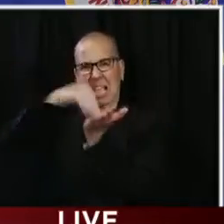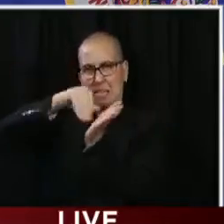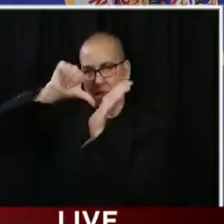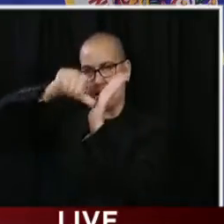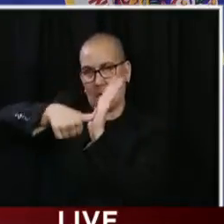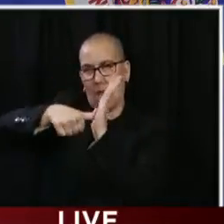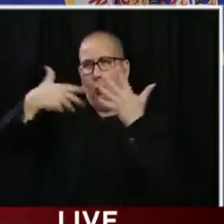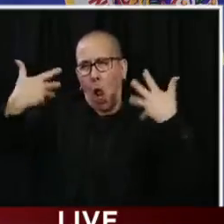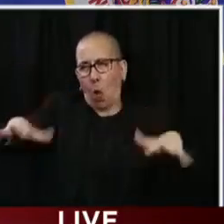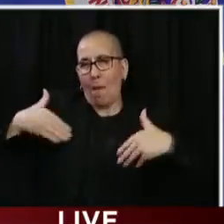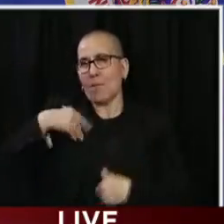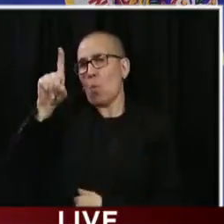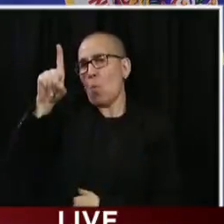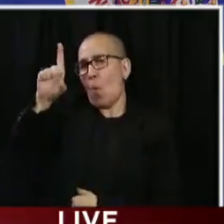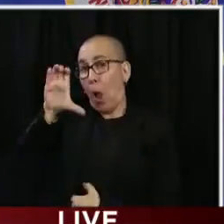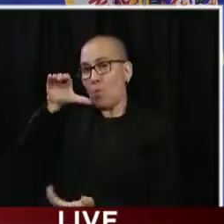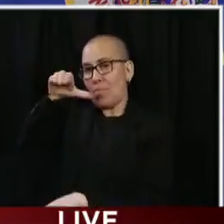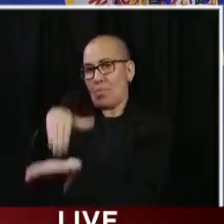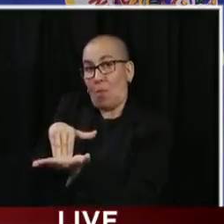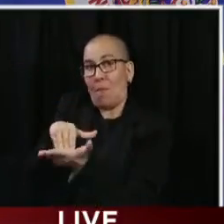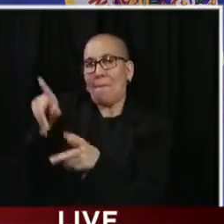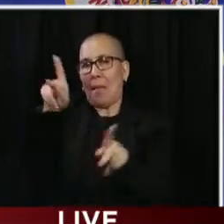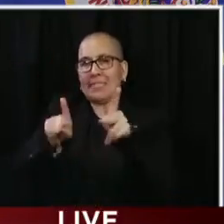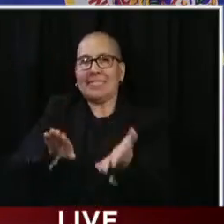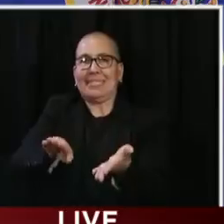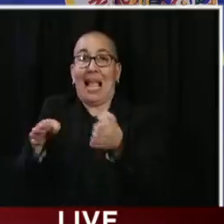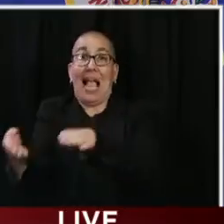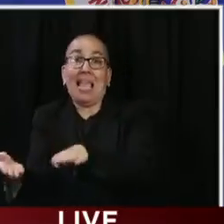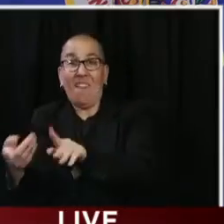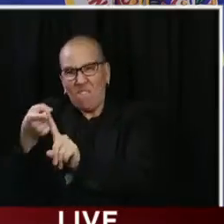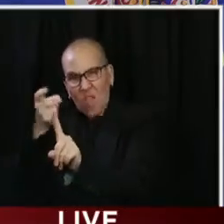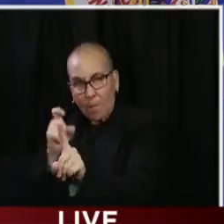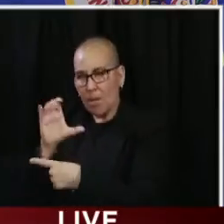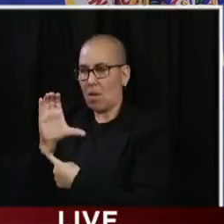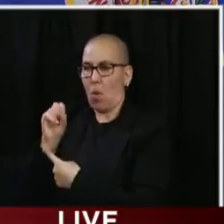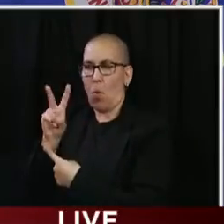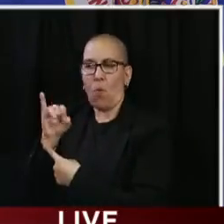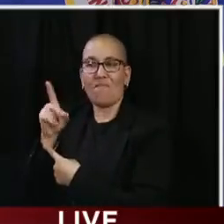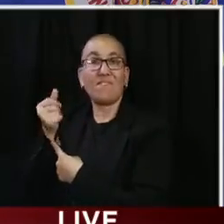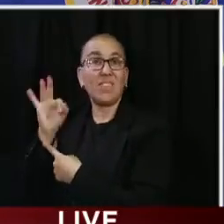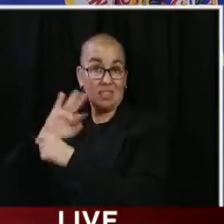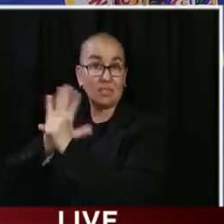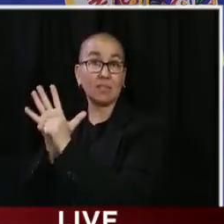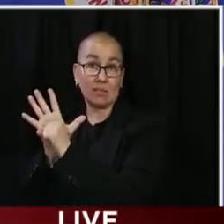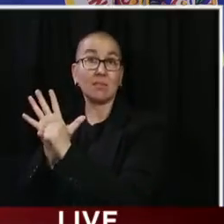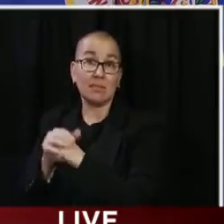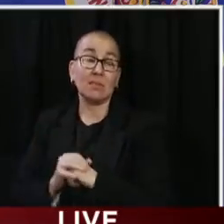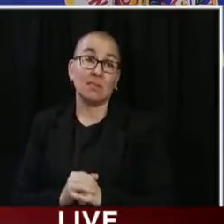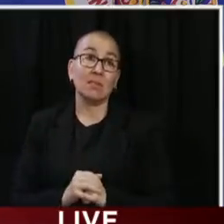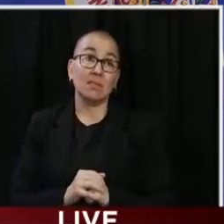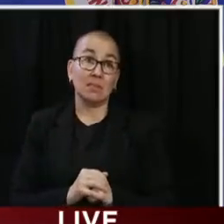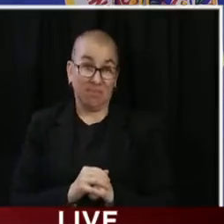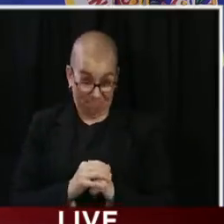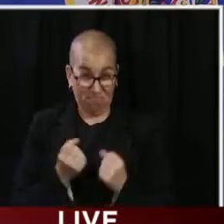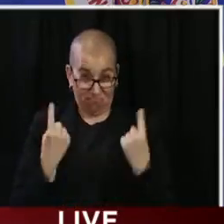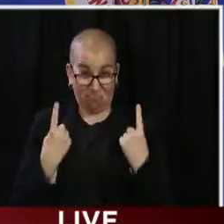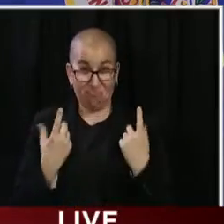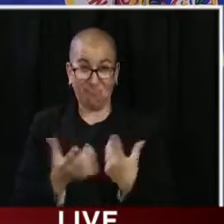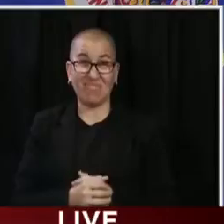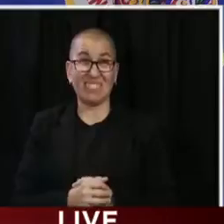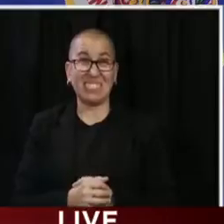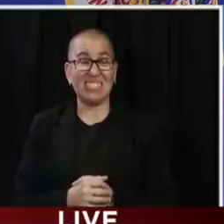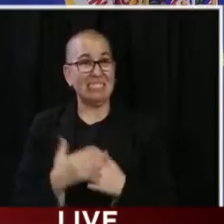that all of the trends of the modeling are holding pretty steady and pretty true, that we are still quite a ways off from our peak. And while the